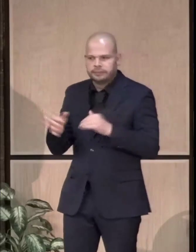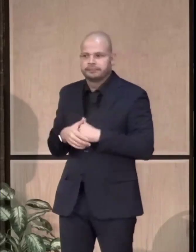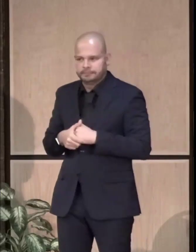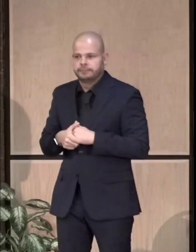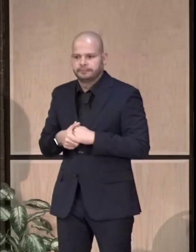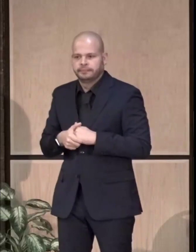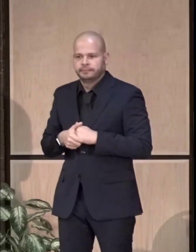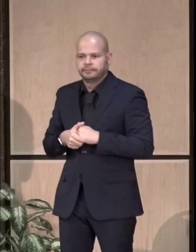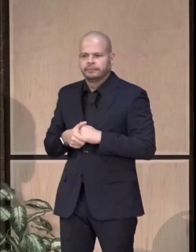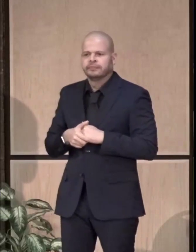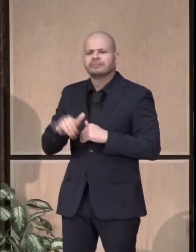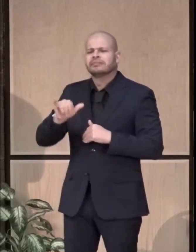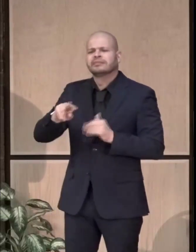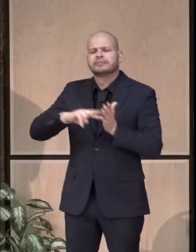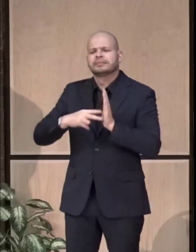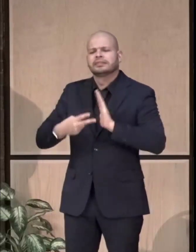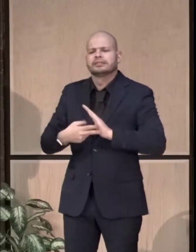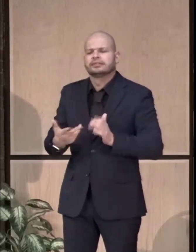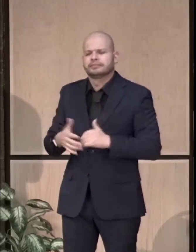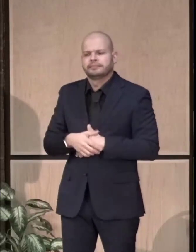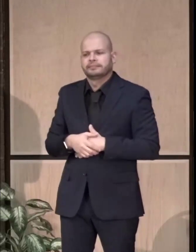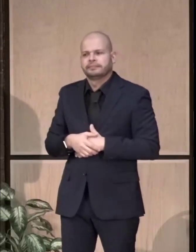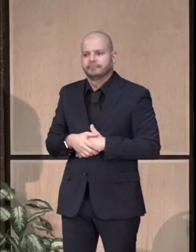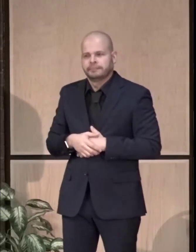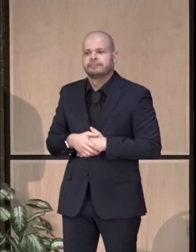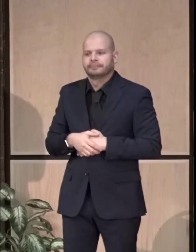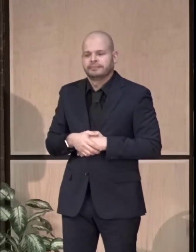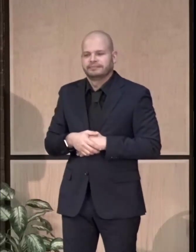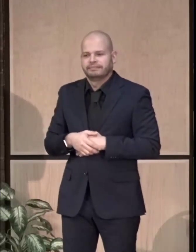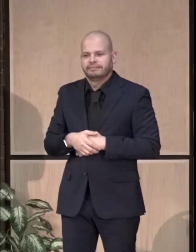I'm just looking to see if it was mentioned later on.